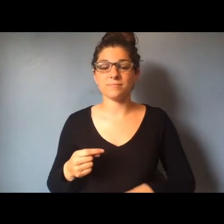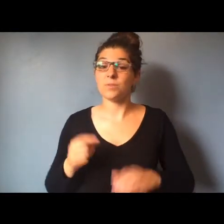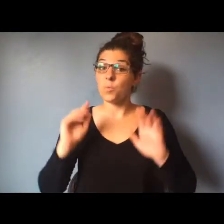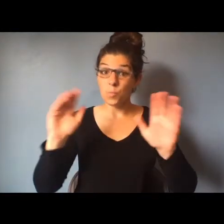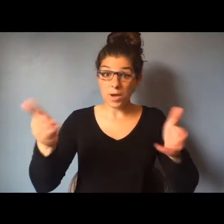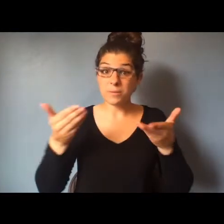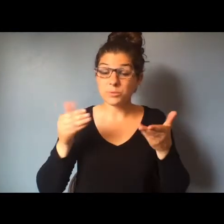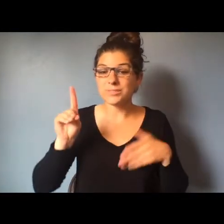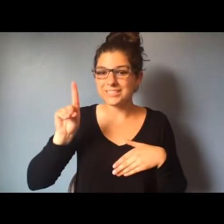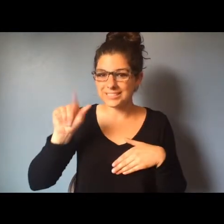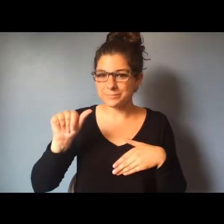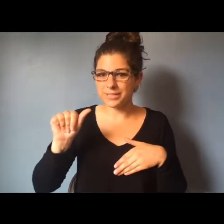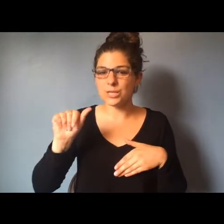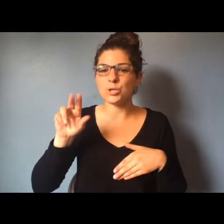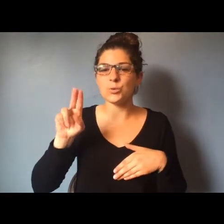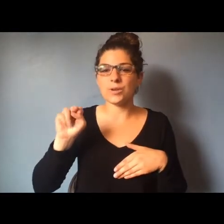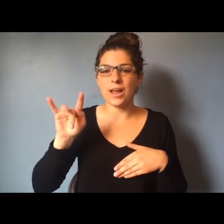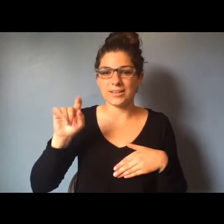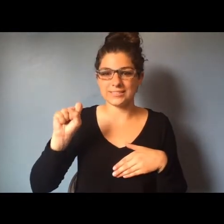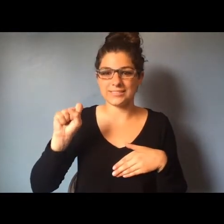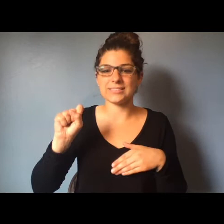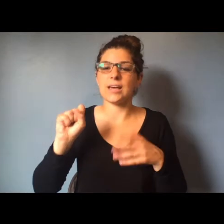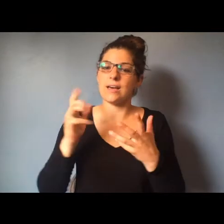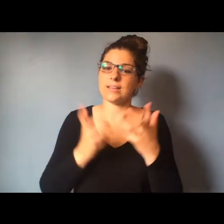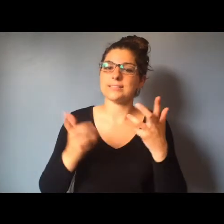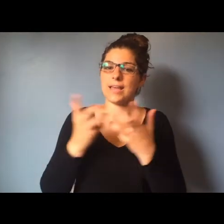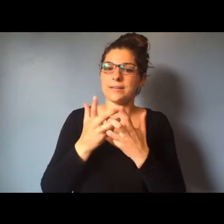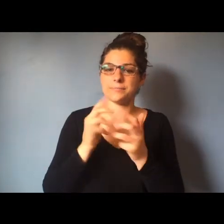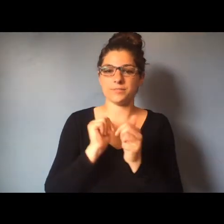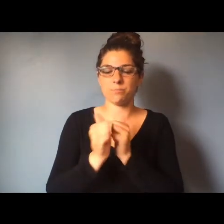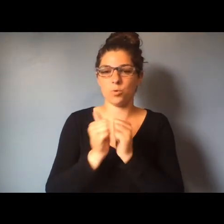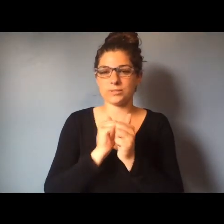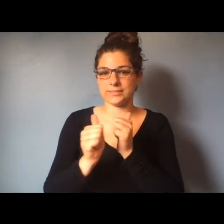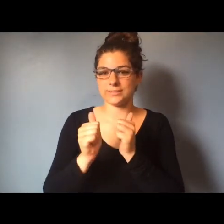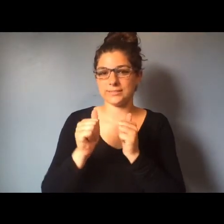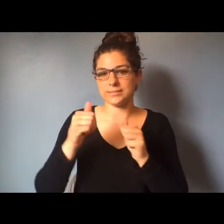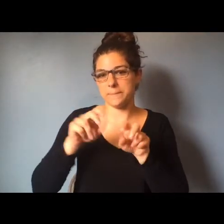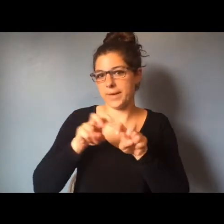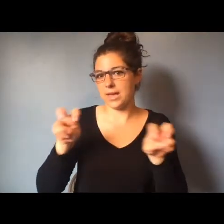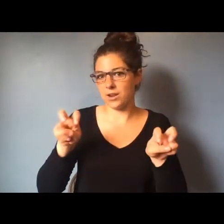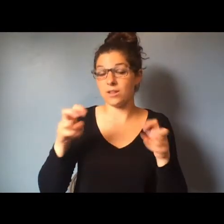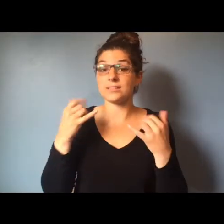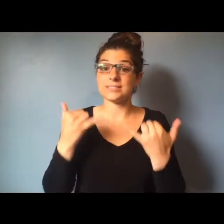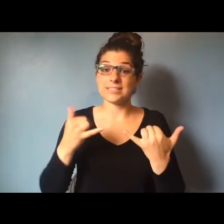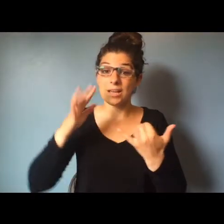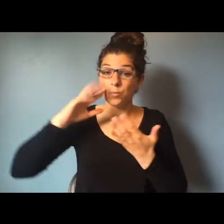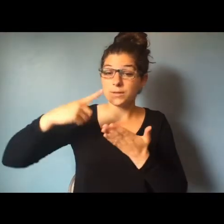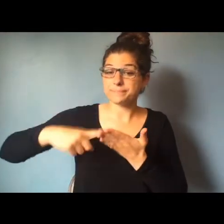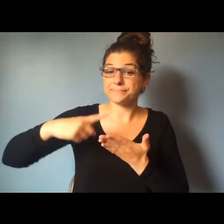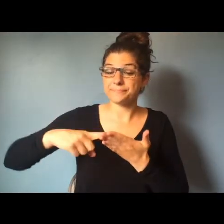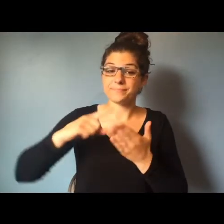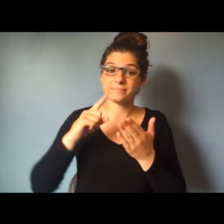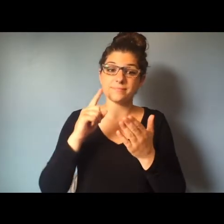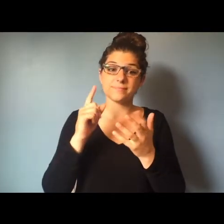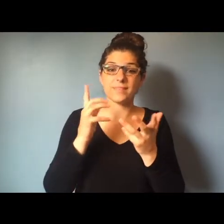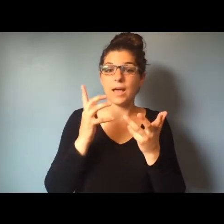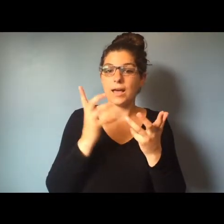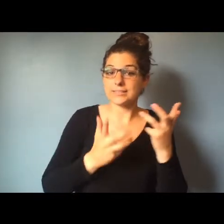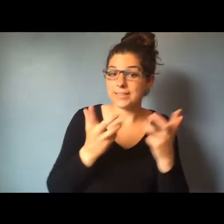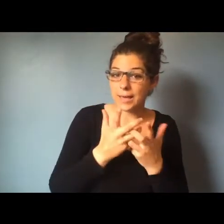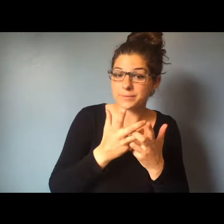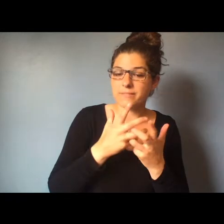Welcome to Disability Unite's Adaptive Sports Panel. Today we're gonna talk about adaptive and Paralympic